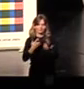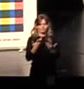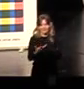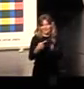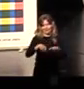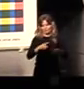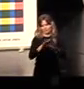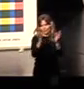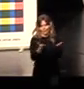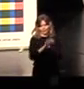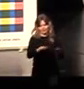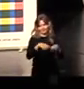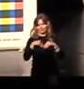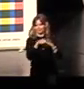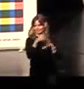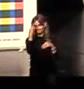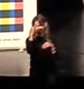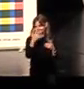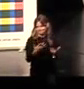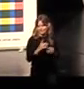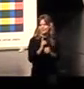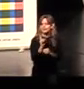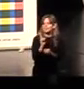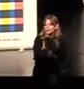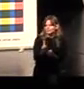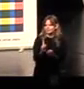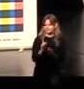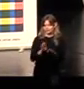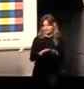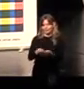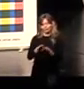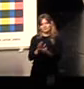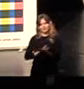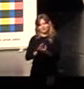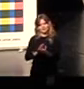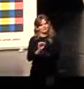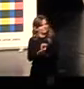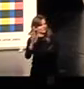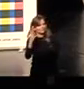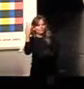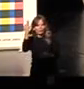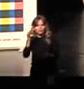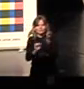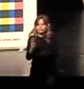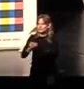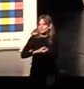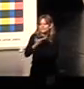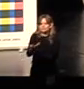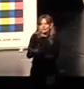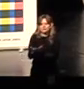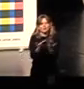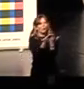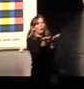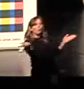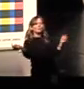moment je het won of de basic conditioners for democracy freedom of tot freedom of expression open